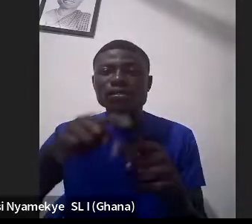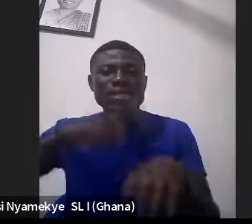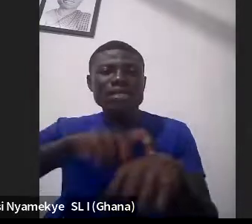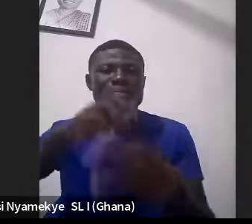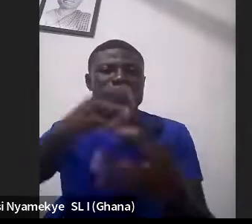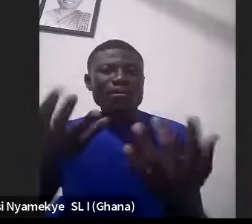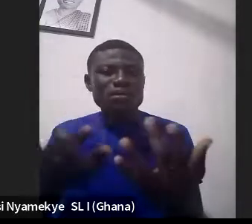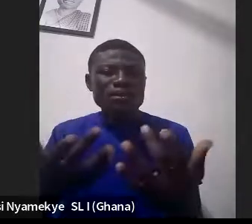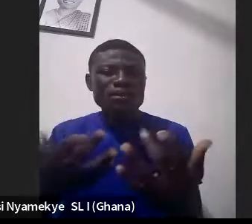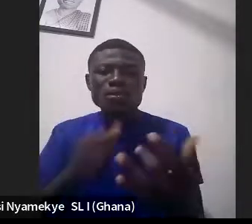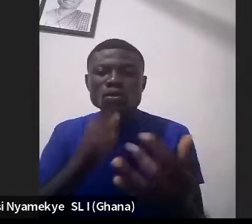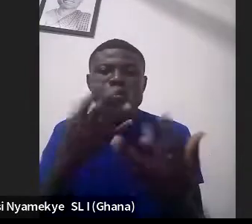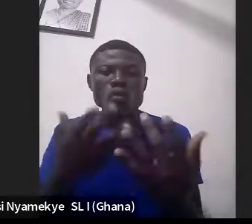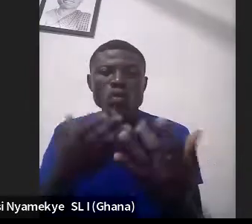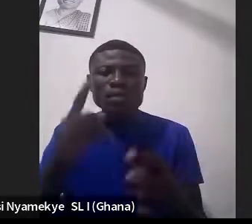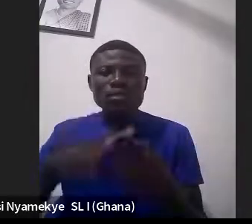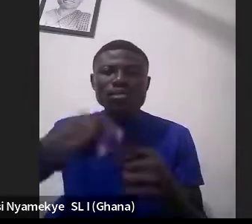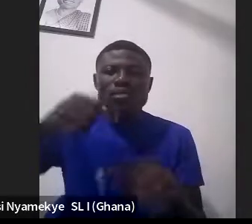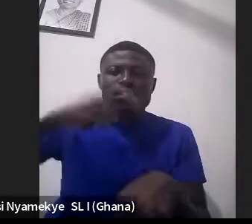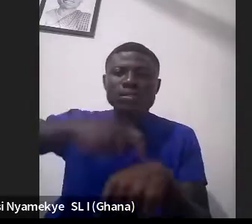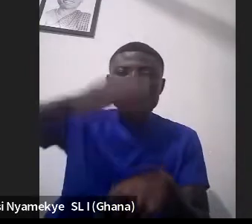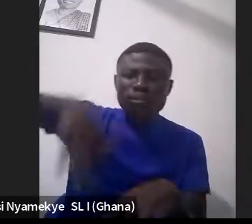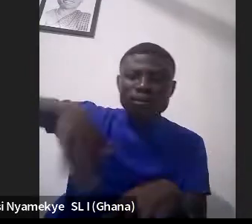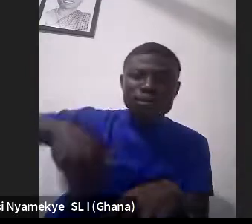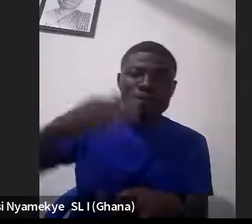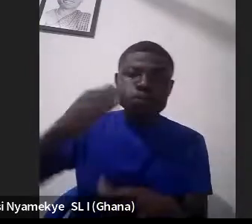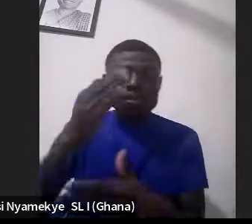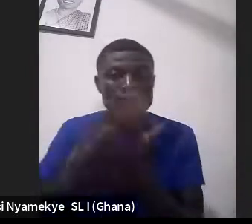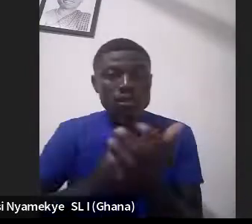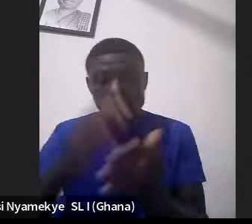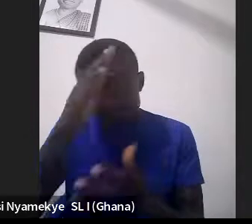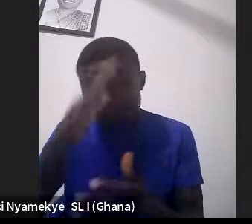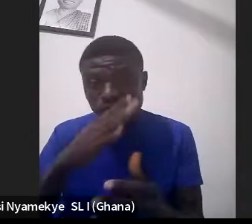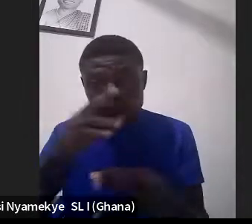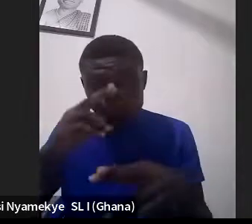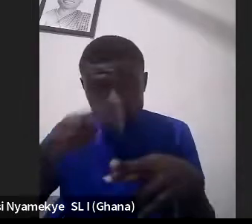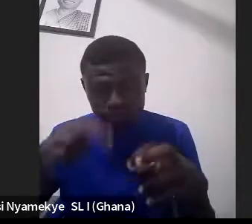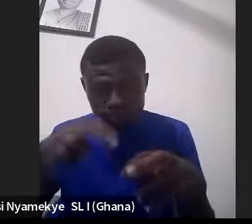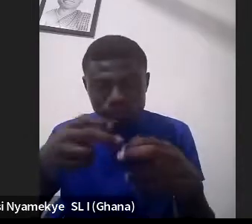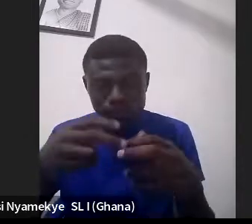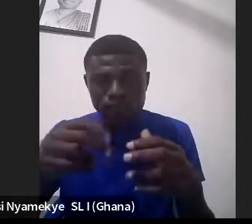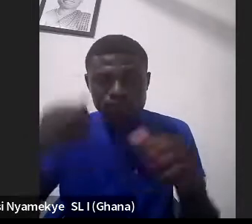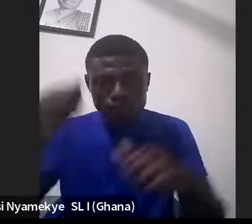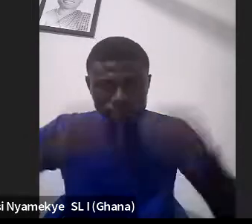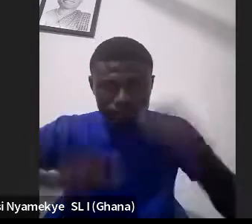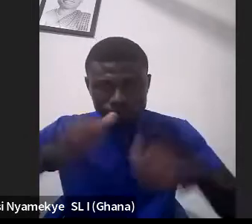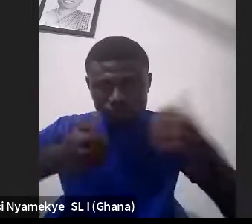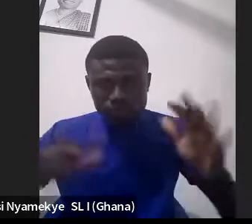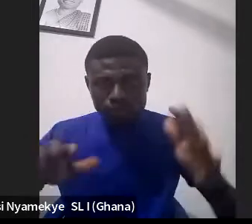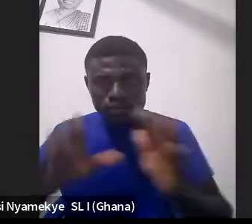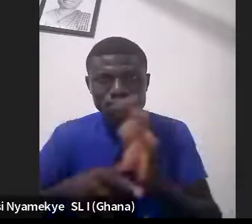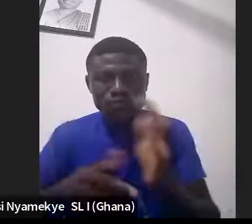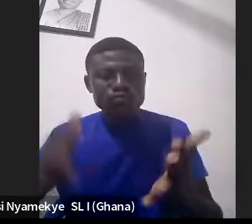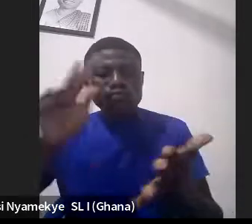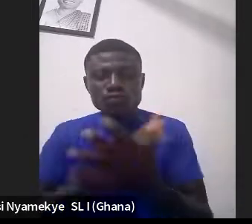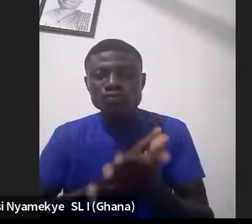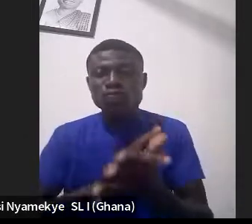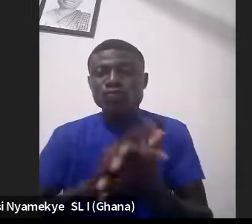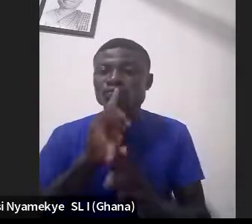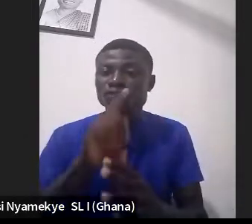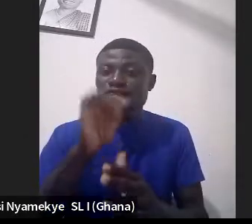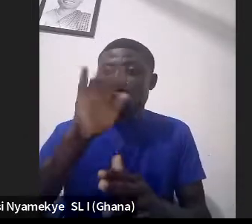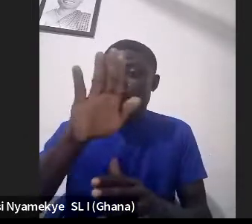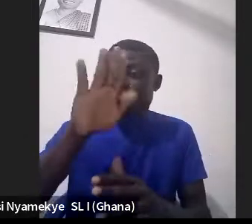speak with, what they do is even after they've had the assessment and it's confirmed that your child